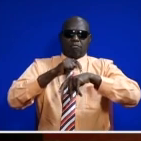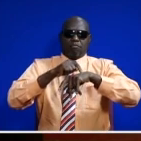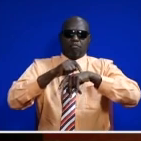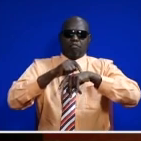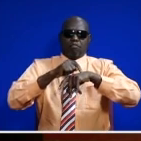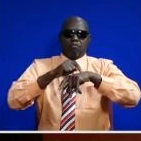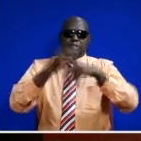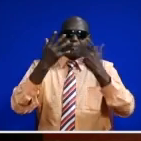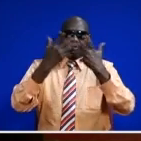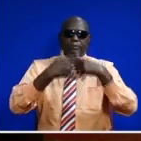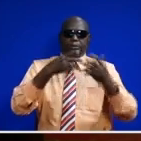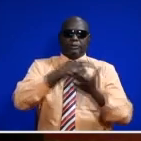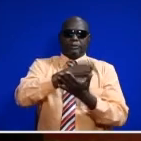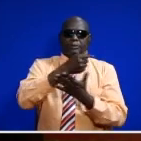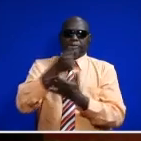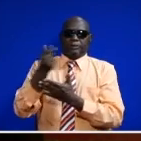those are mundane things.